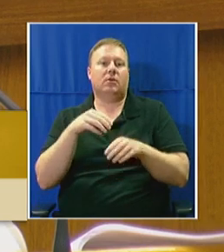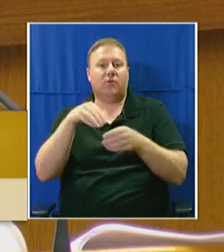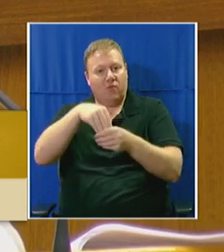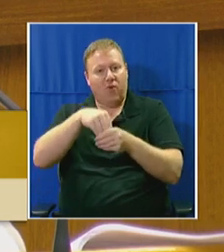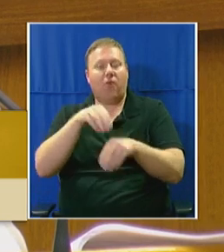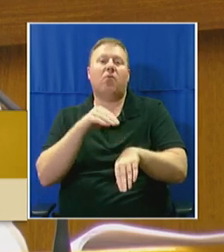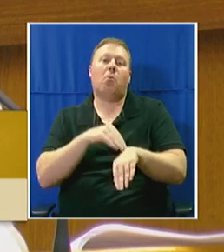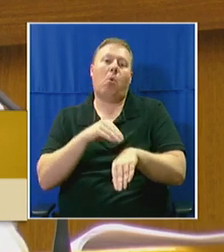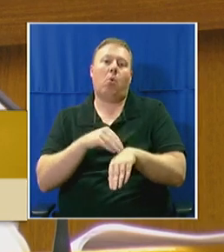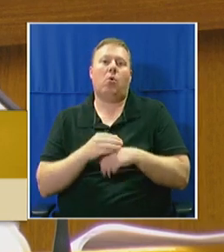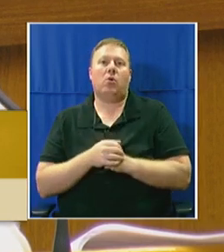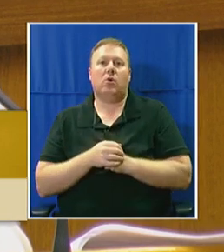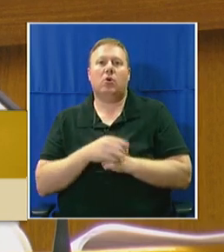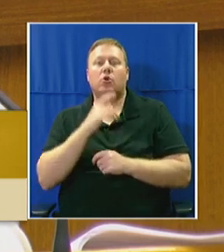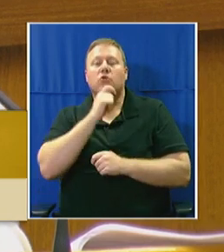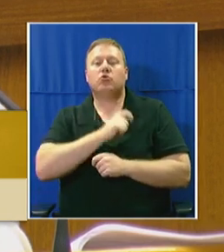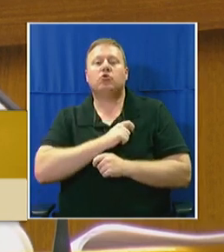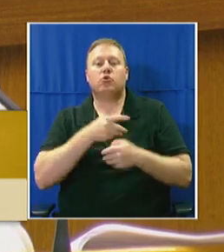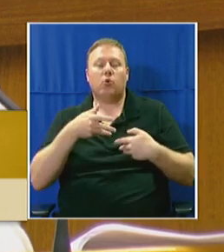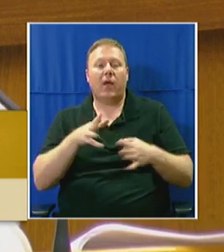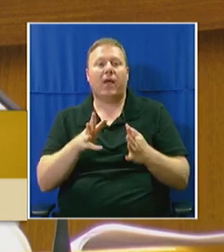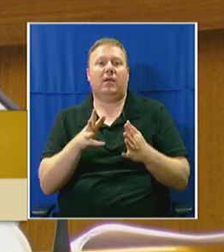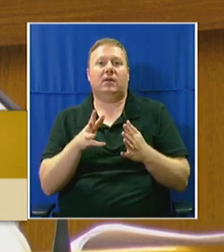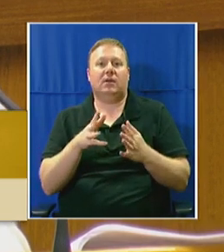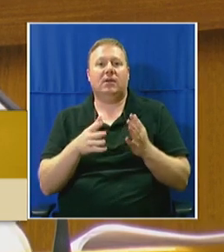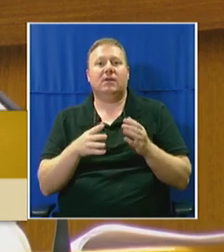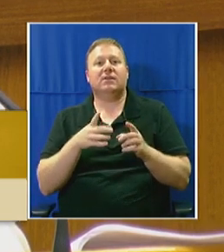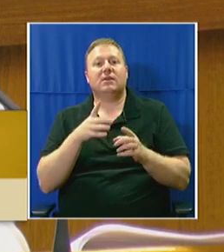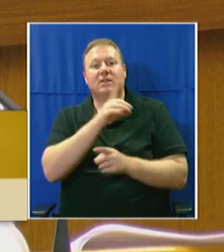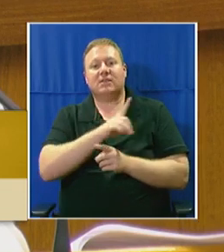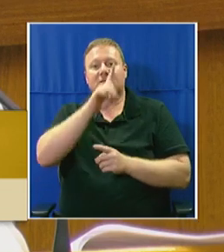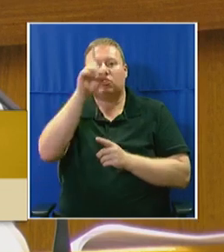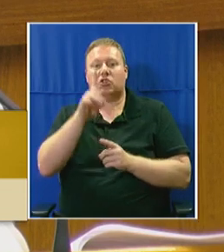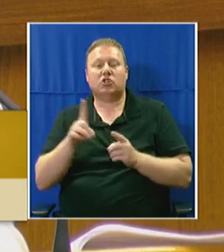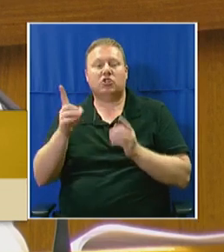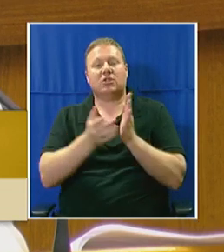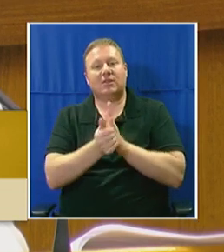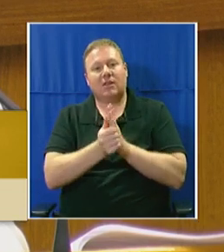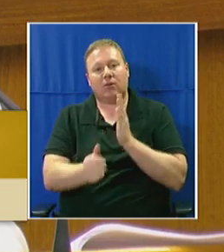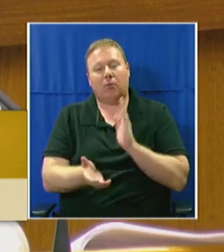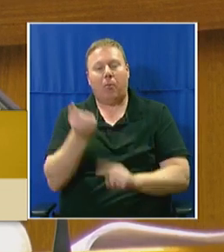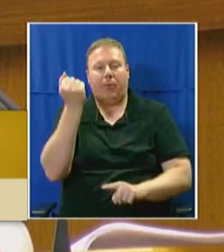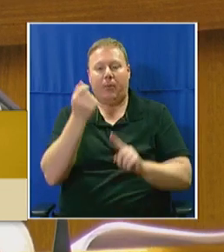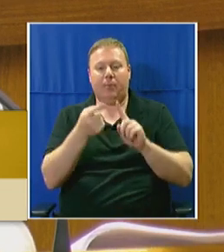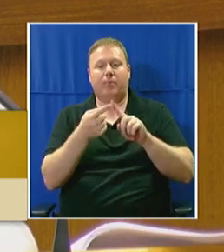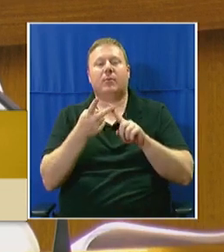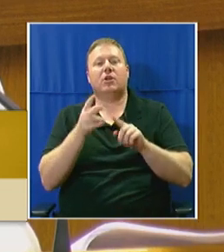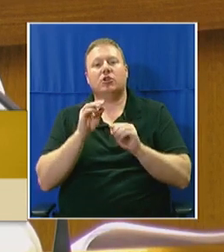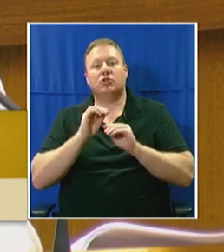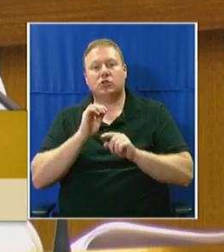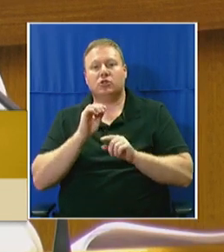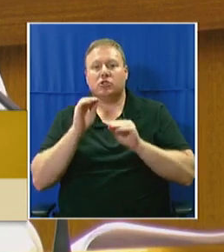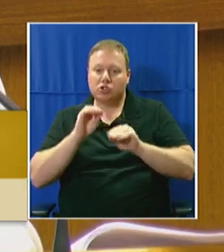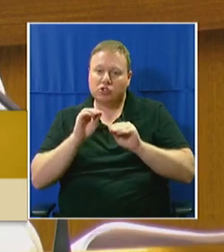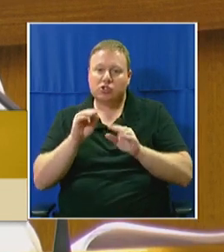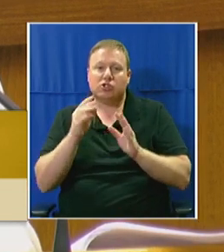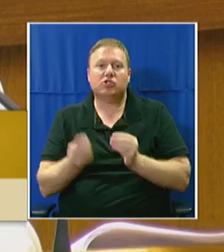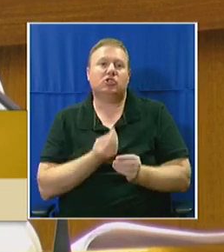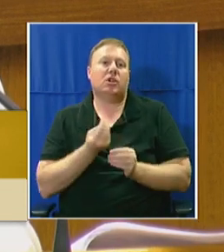to workers through expanded access to digital skills training to Young People by developing and supporting